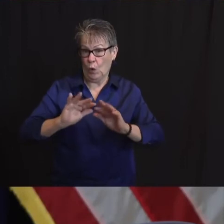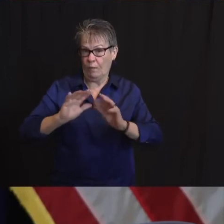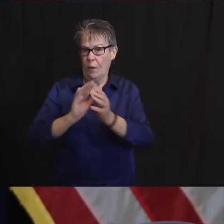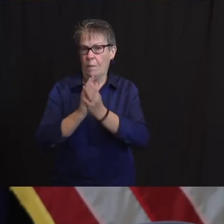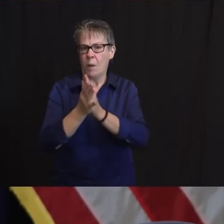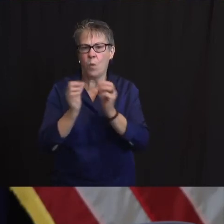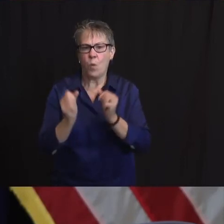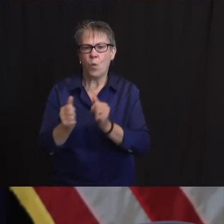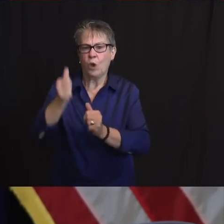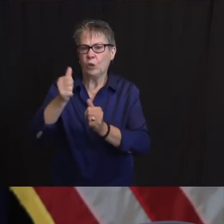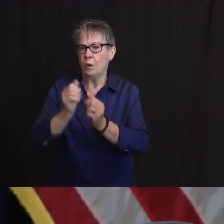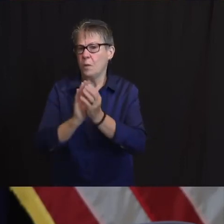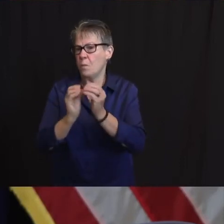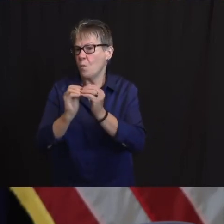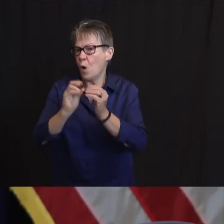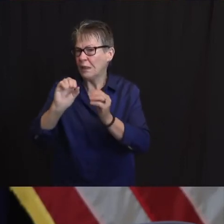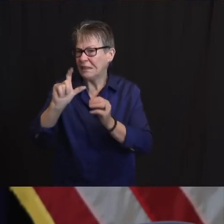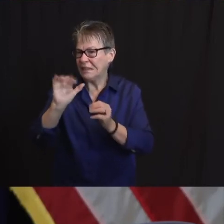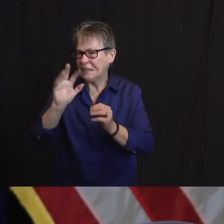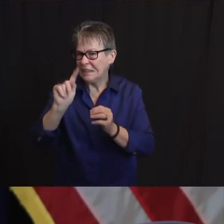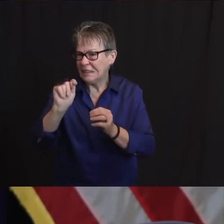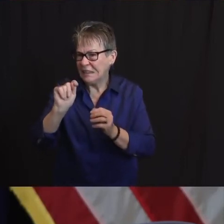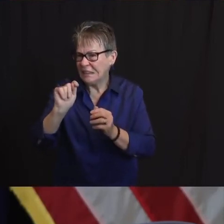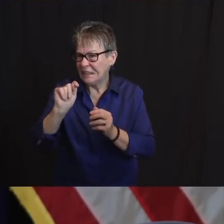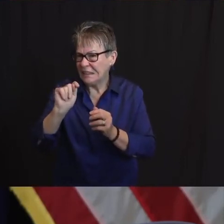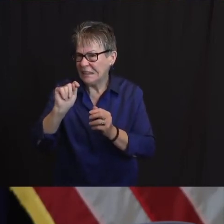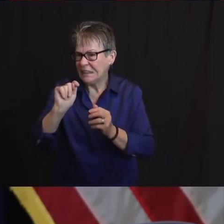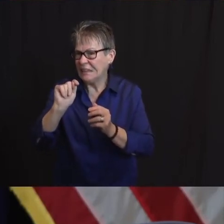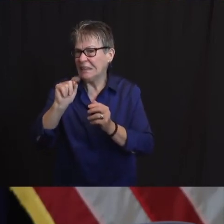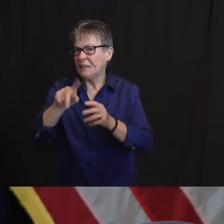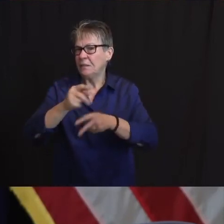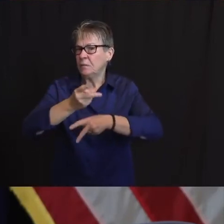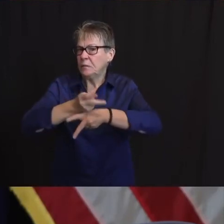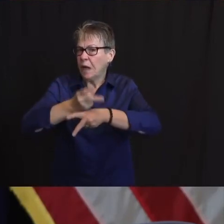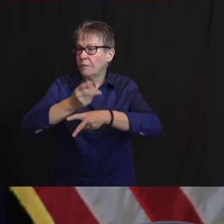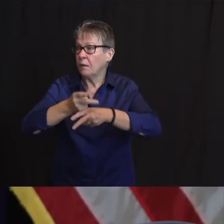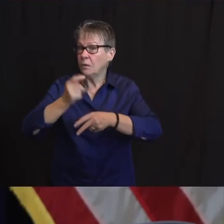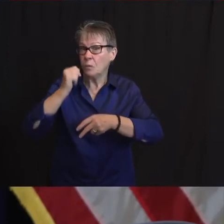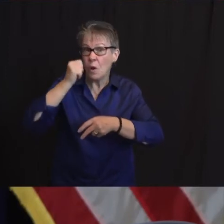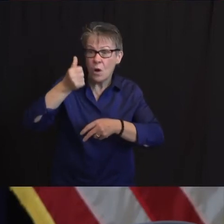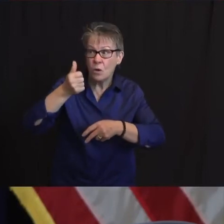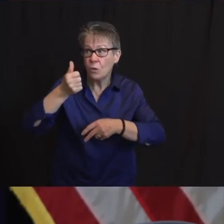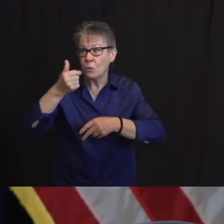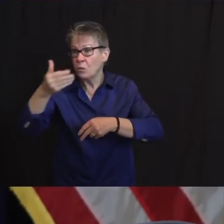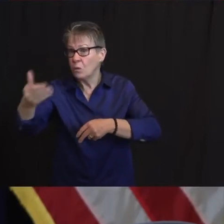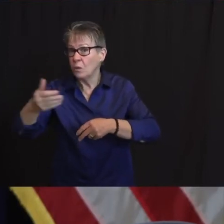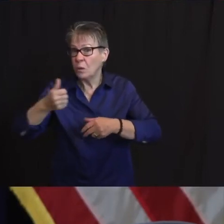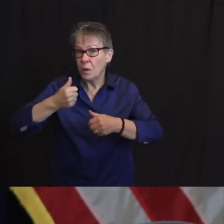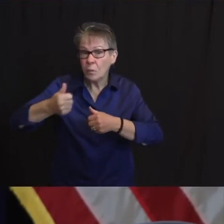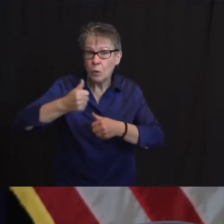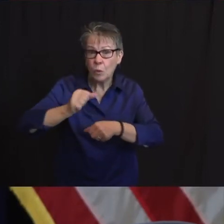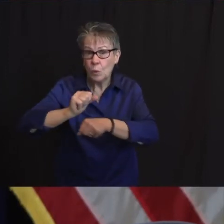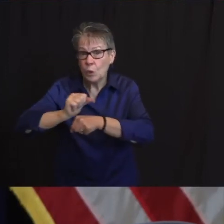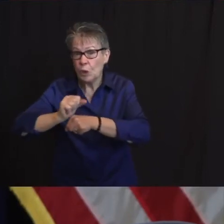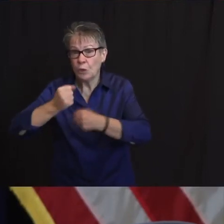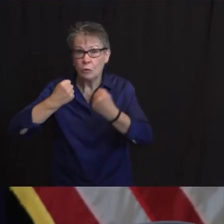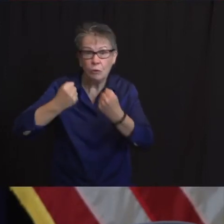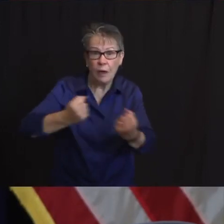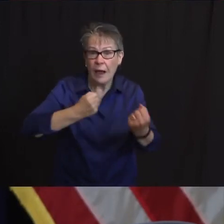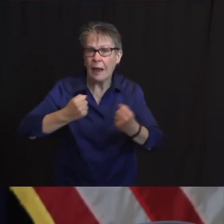commute as well as the evening commute is going to bring challenges for a good portion of the state, and would strongly recommend